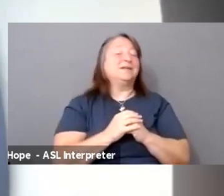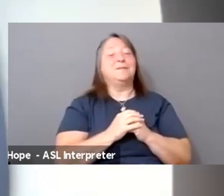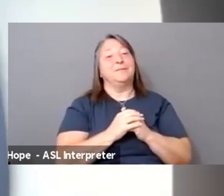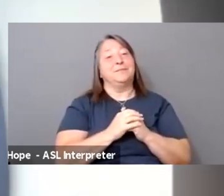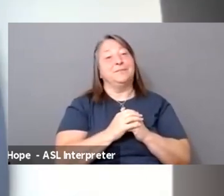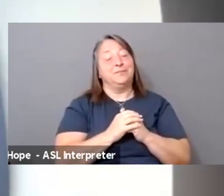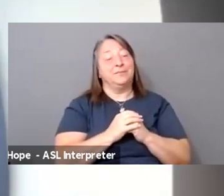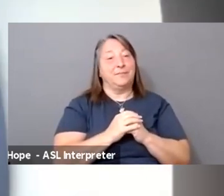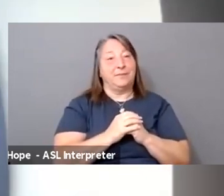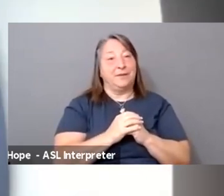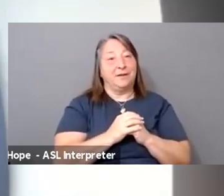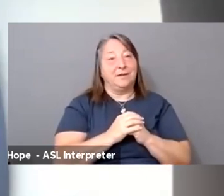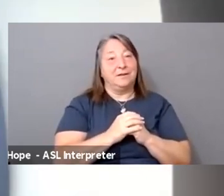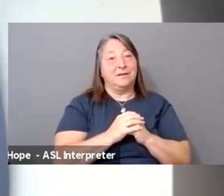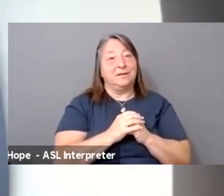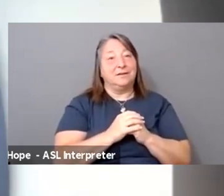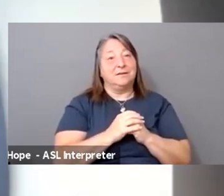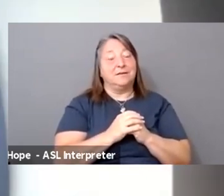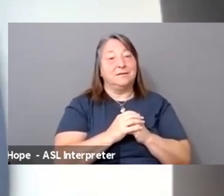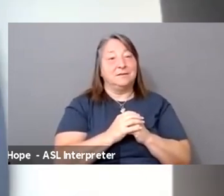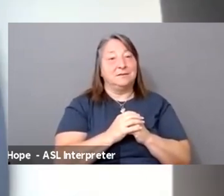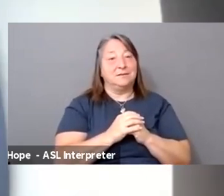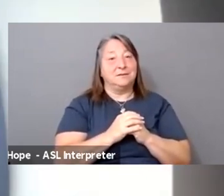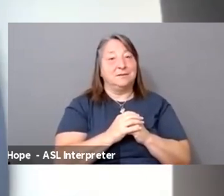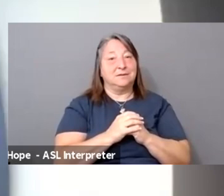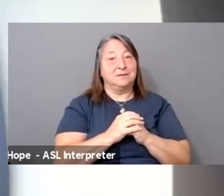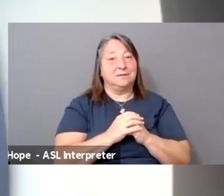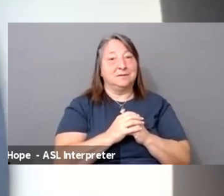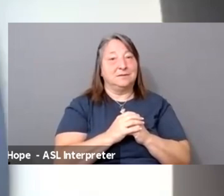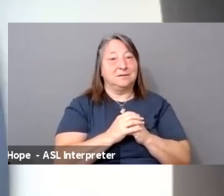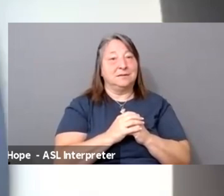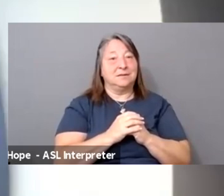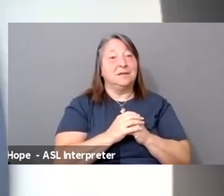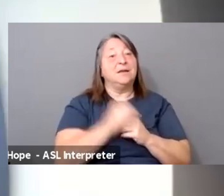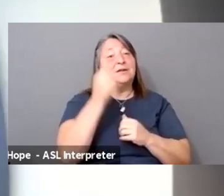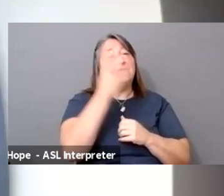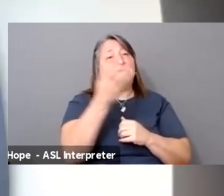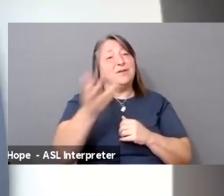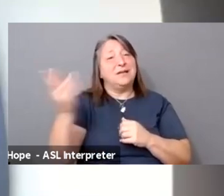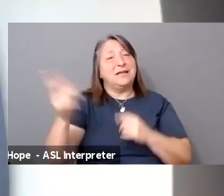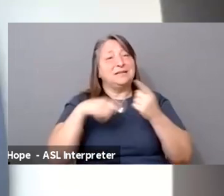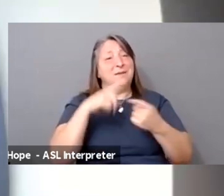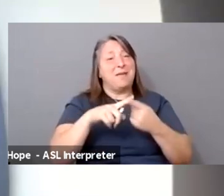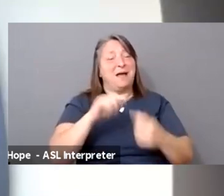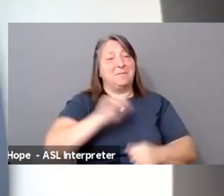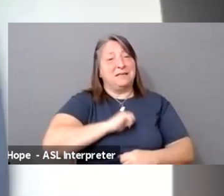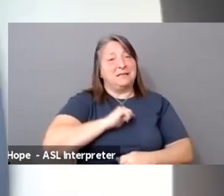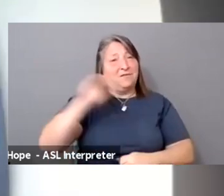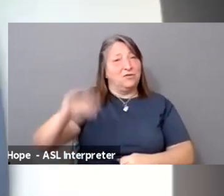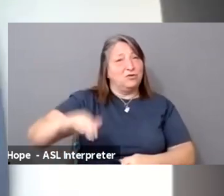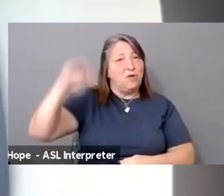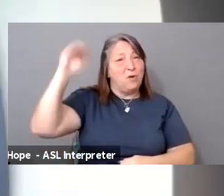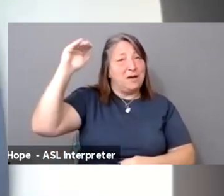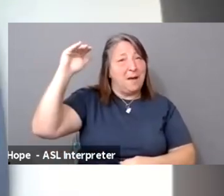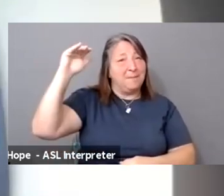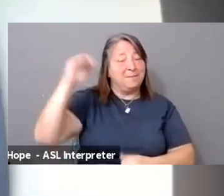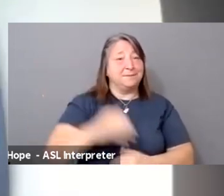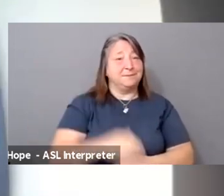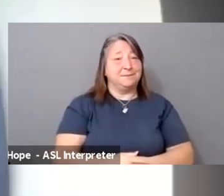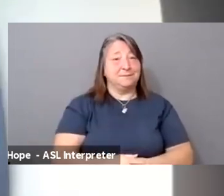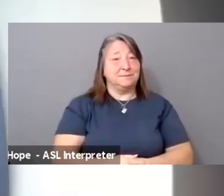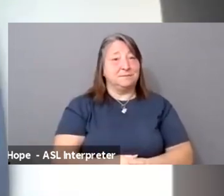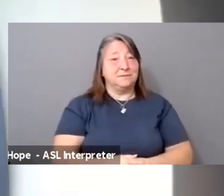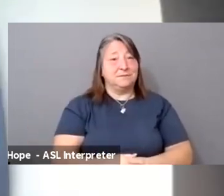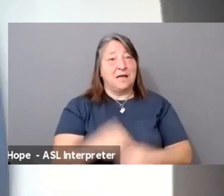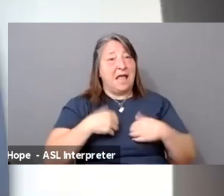think there's a couple of things for me that was interesting about growing up. I didn't have any role